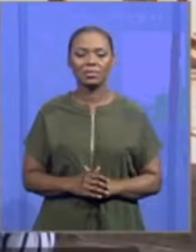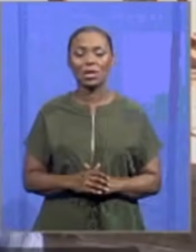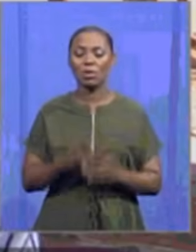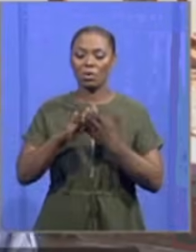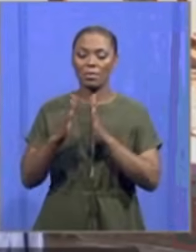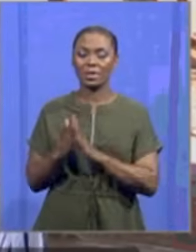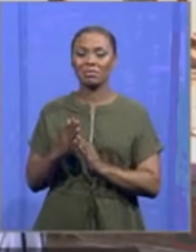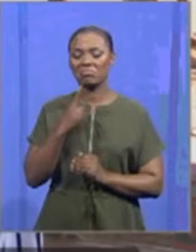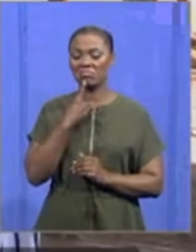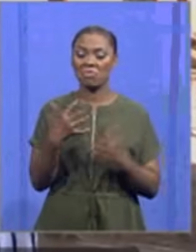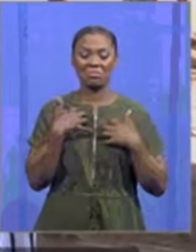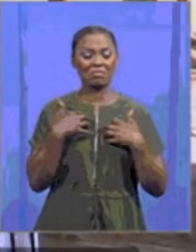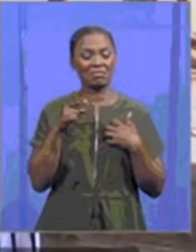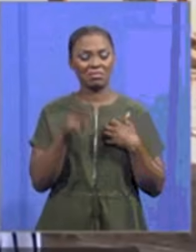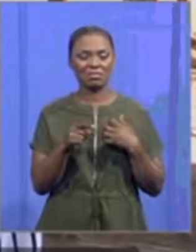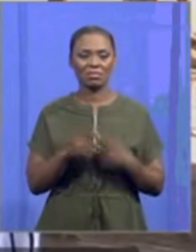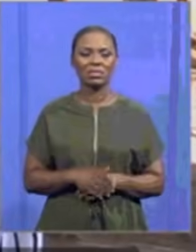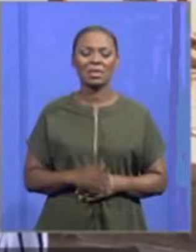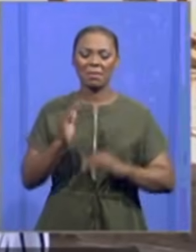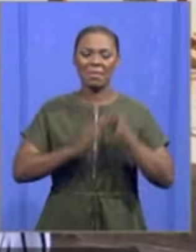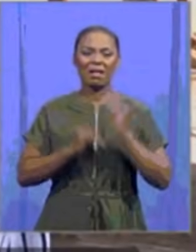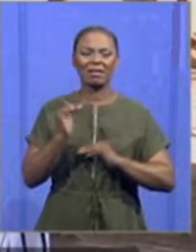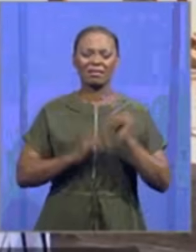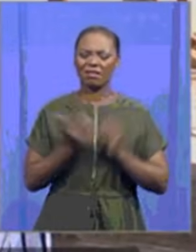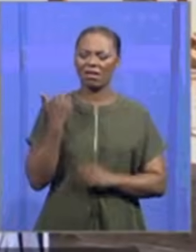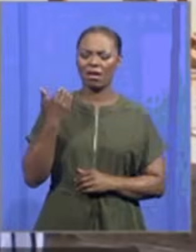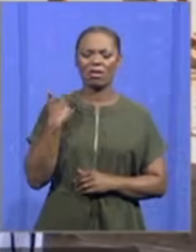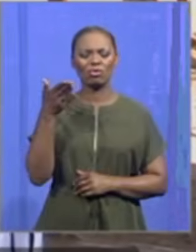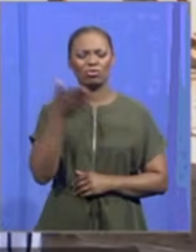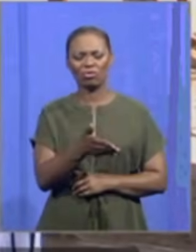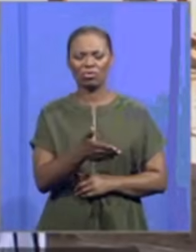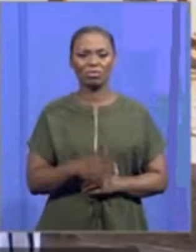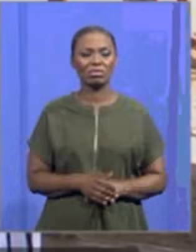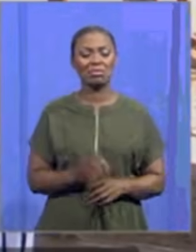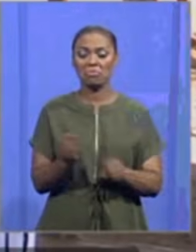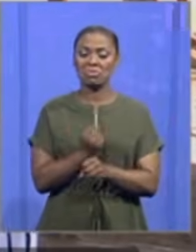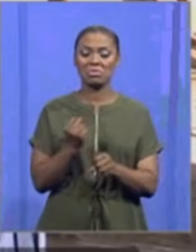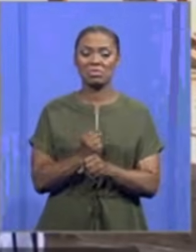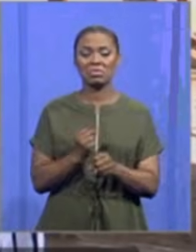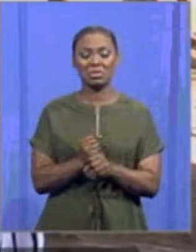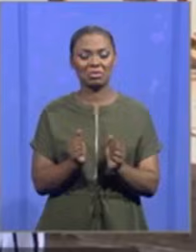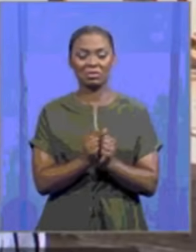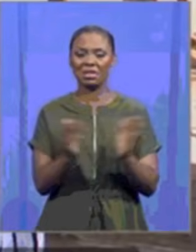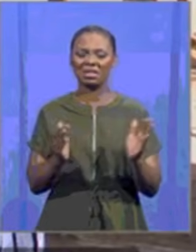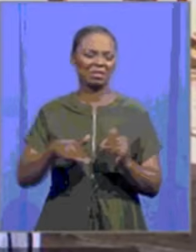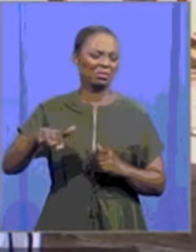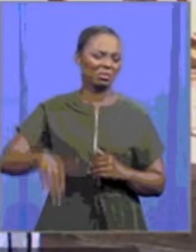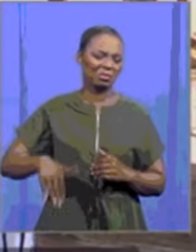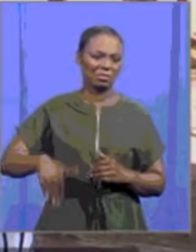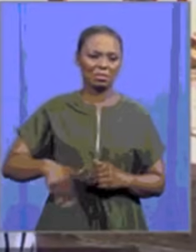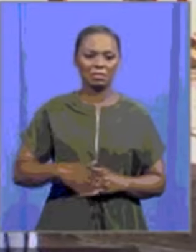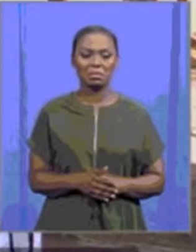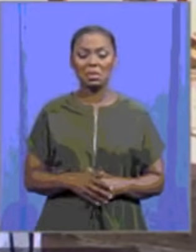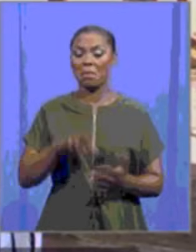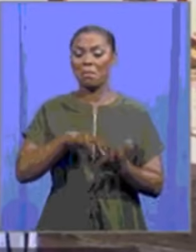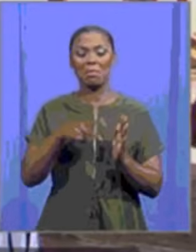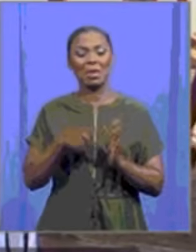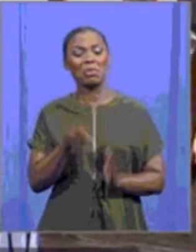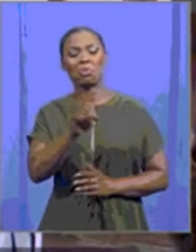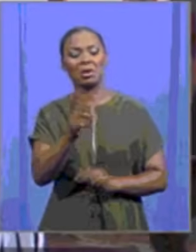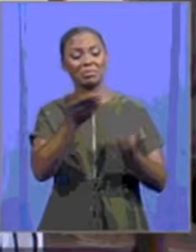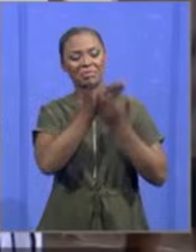Go botlhoko ka gore building e khale ntse eme fela so azange ya bereka, and then a re itse gona plan a